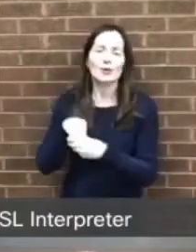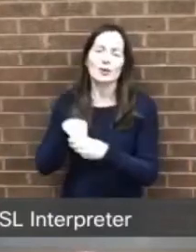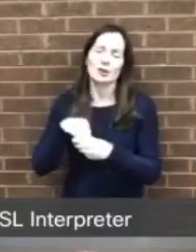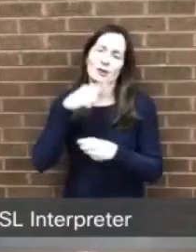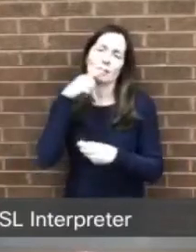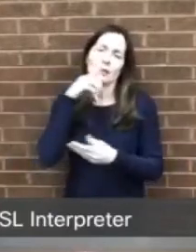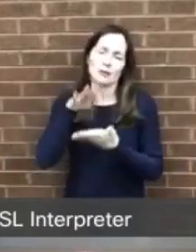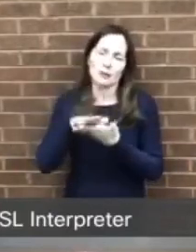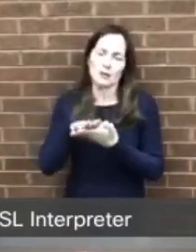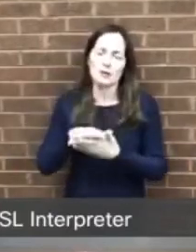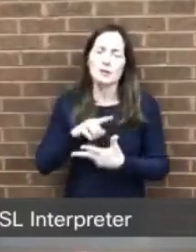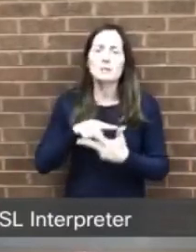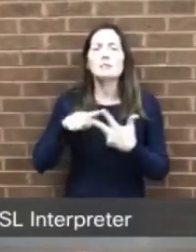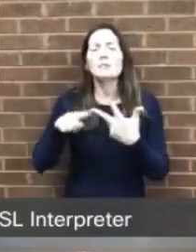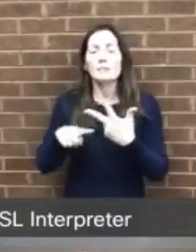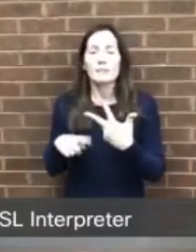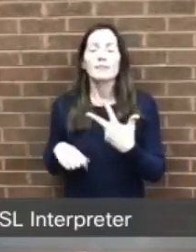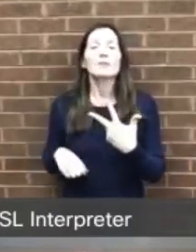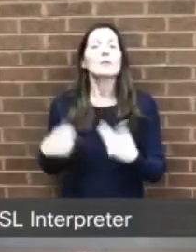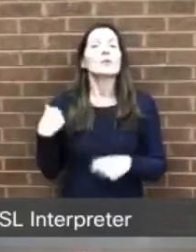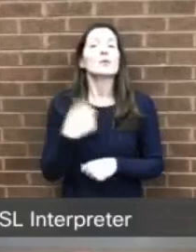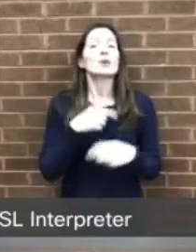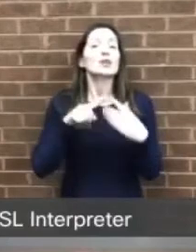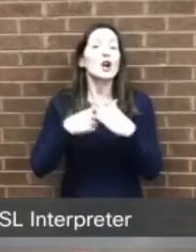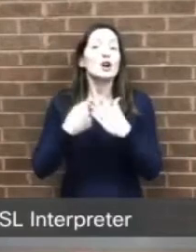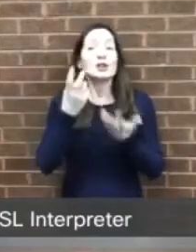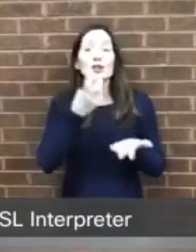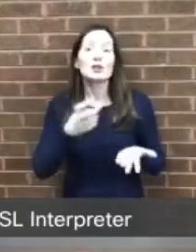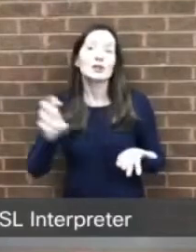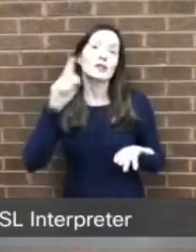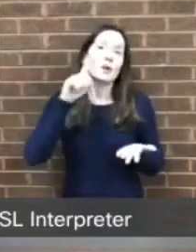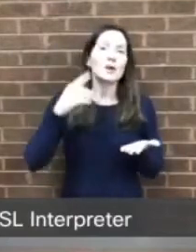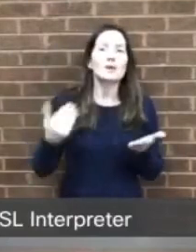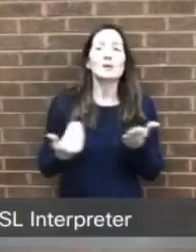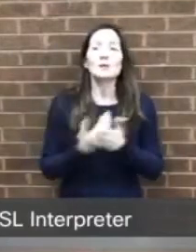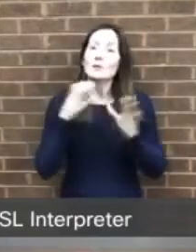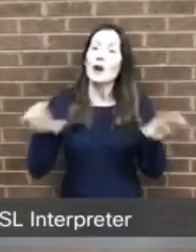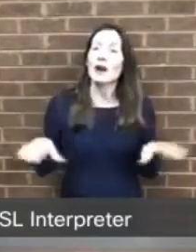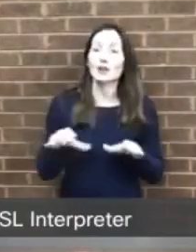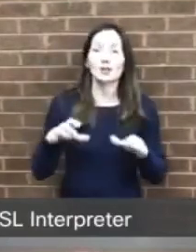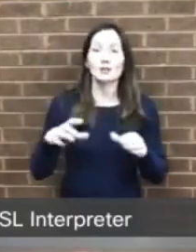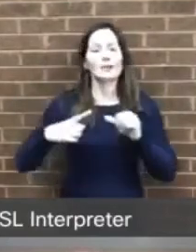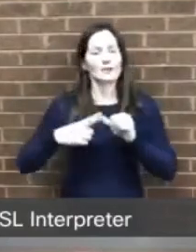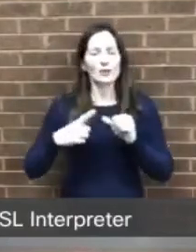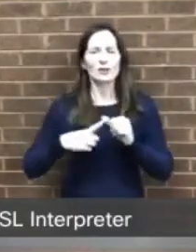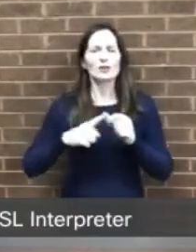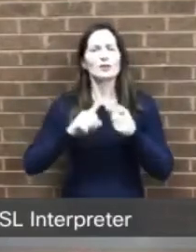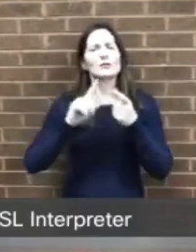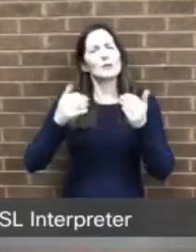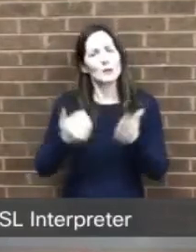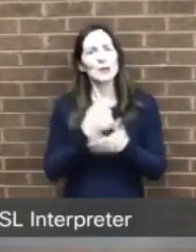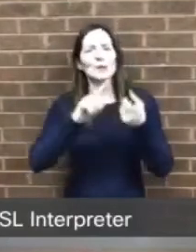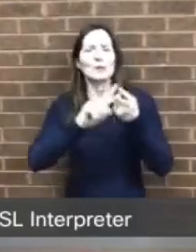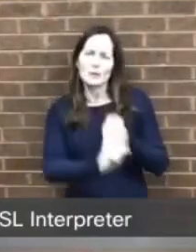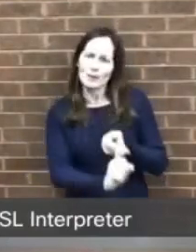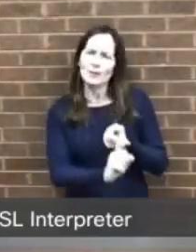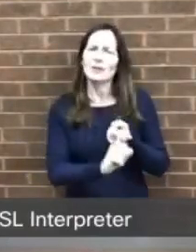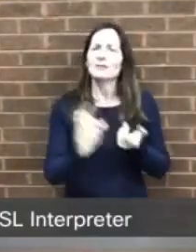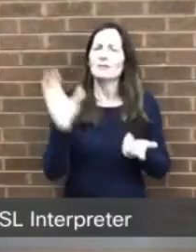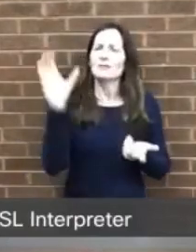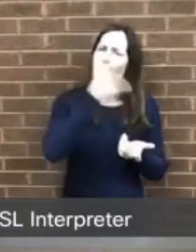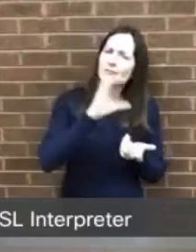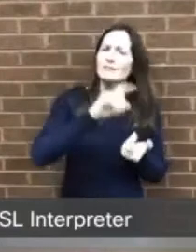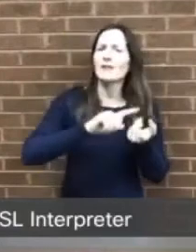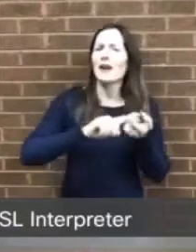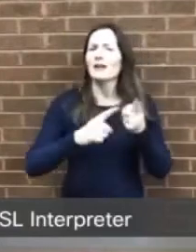We've started the journey toward renewed action by first making new friends and seeking out allies in order to learn